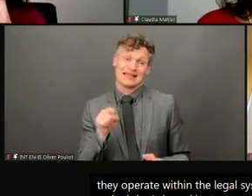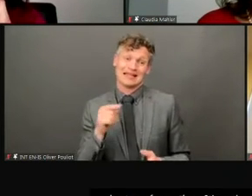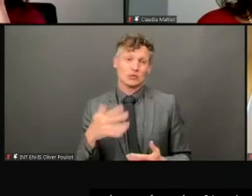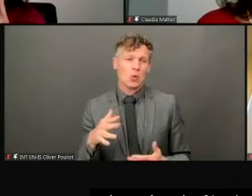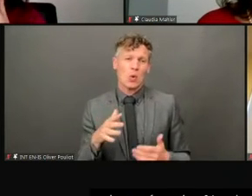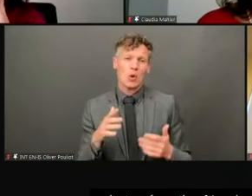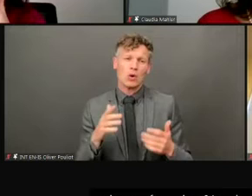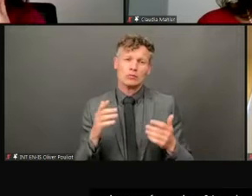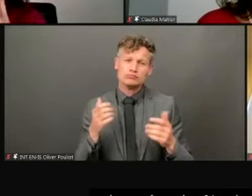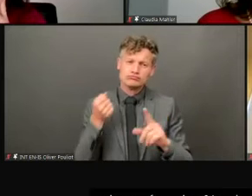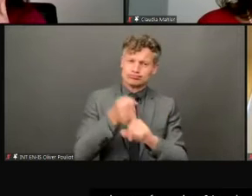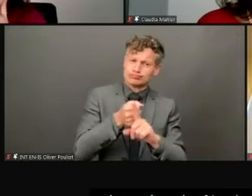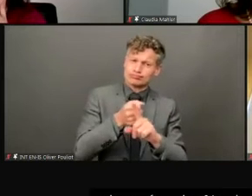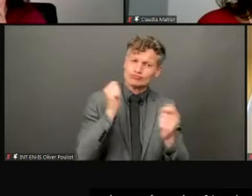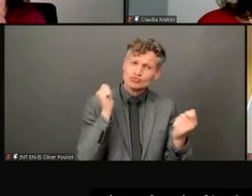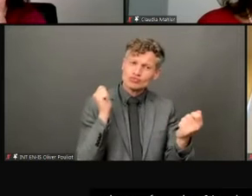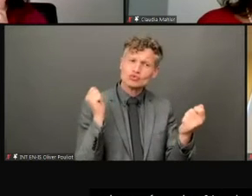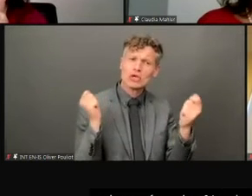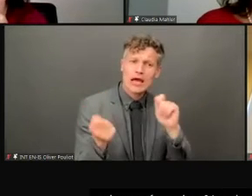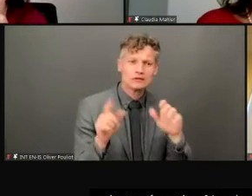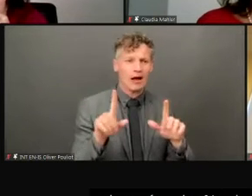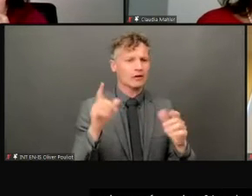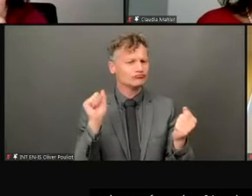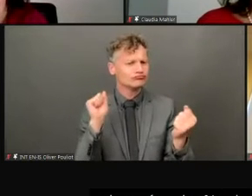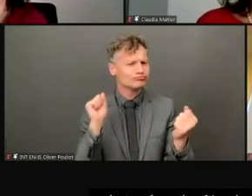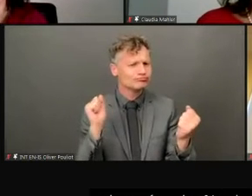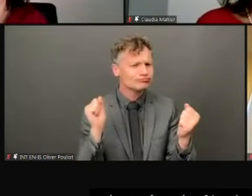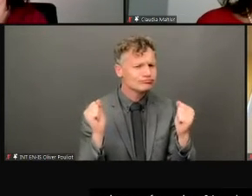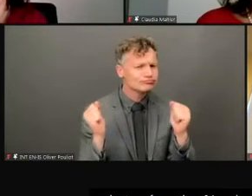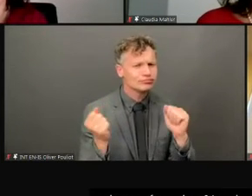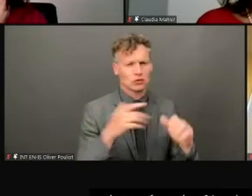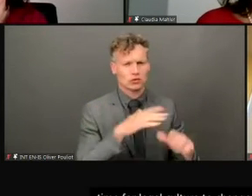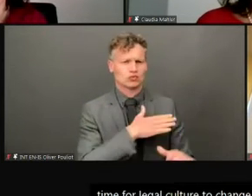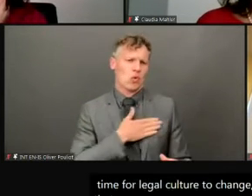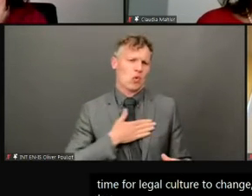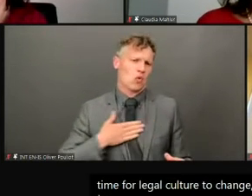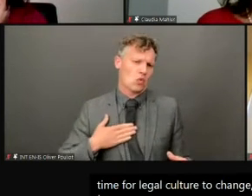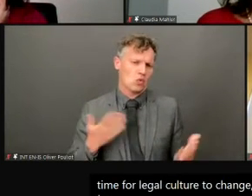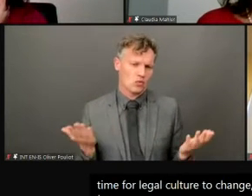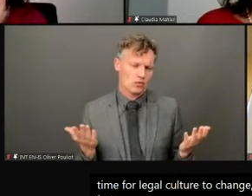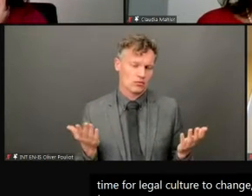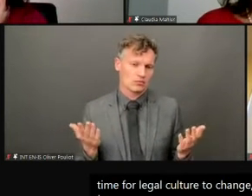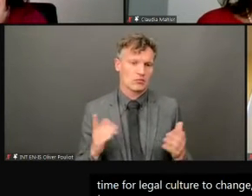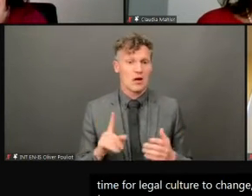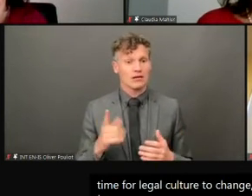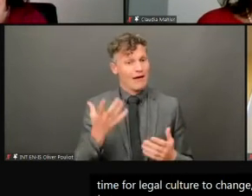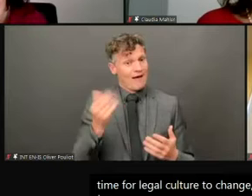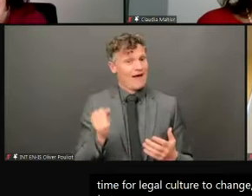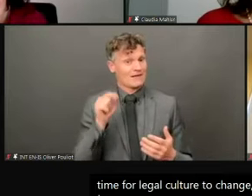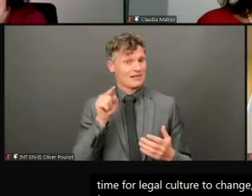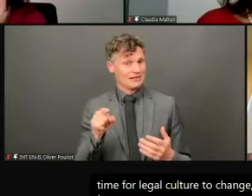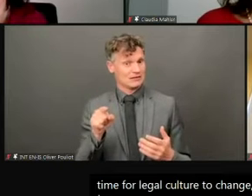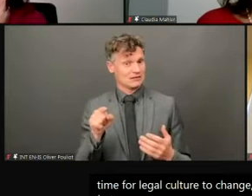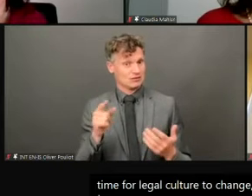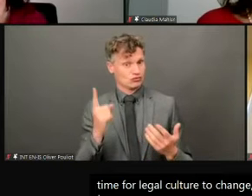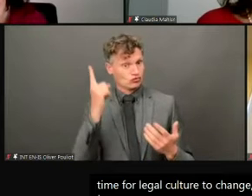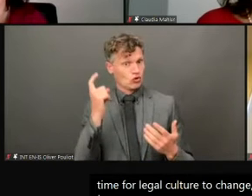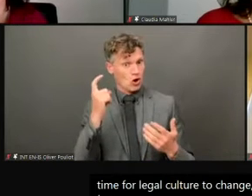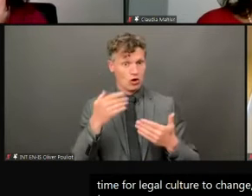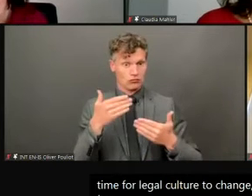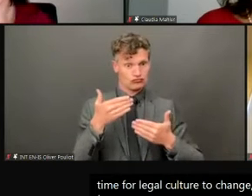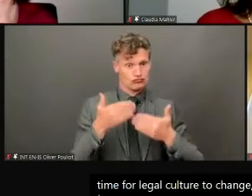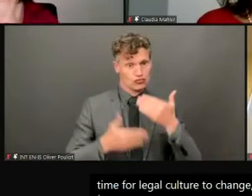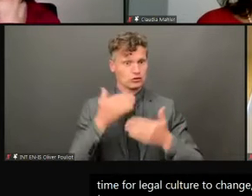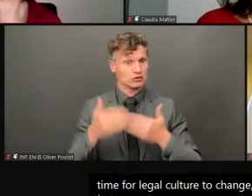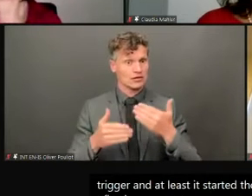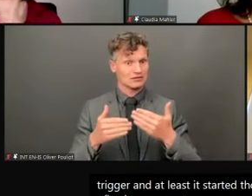change, but at least we had that trigger, and at least it started those processes of self-reflection amongst the professions,